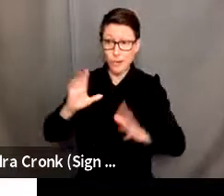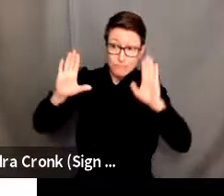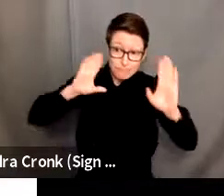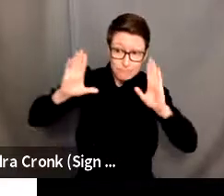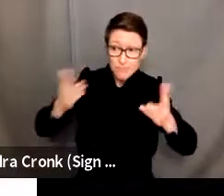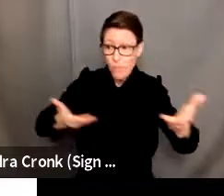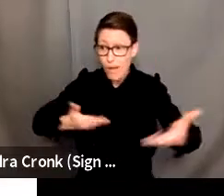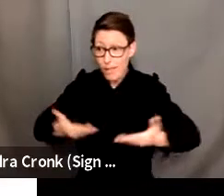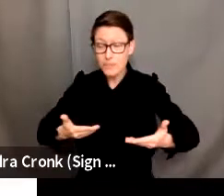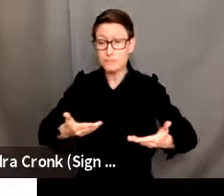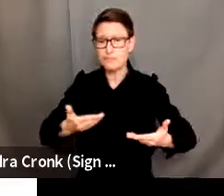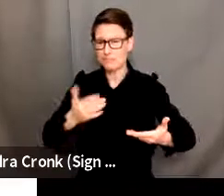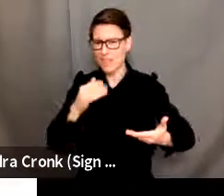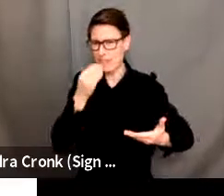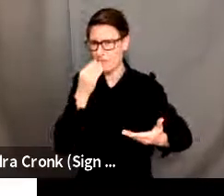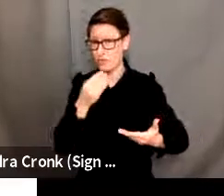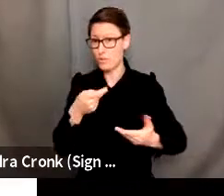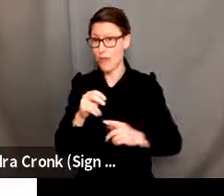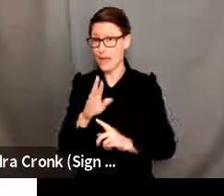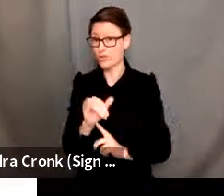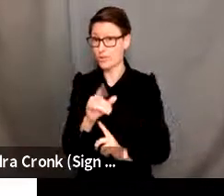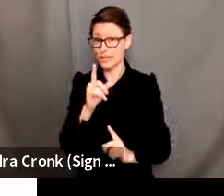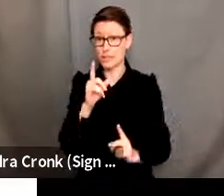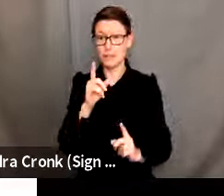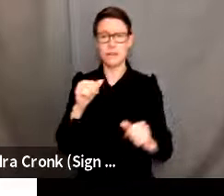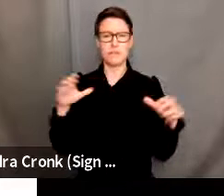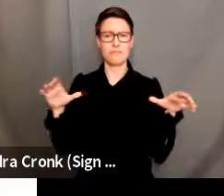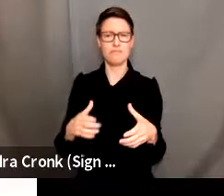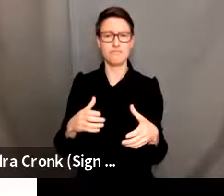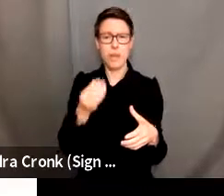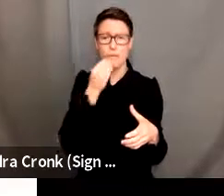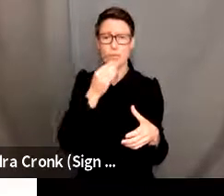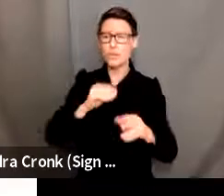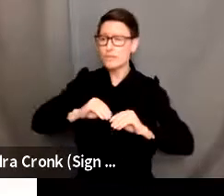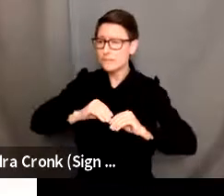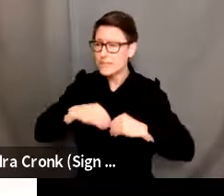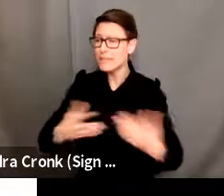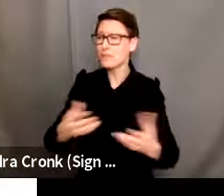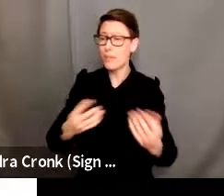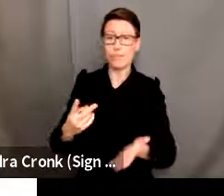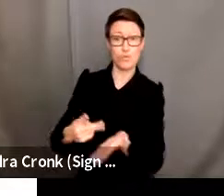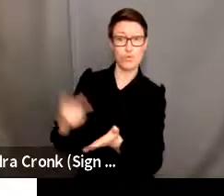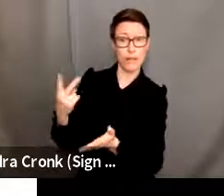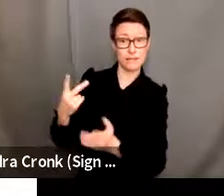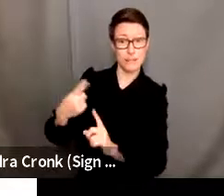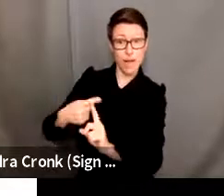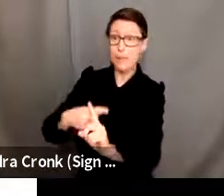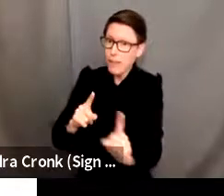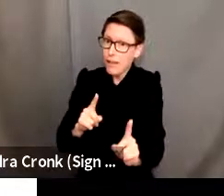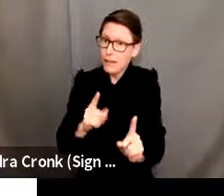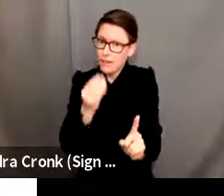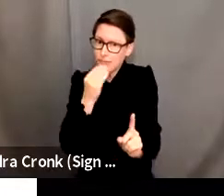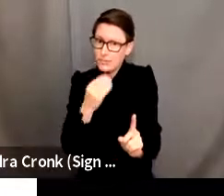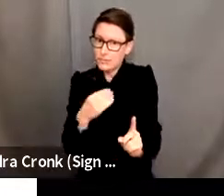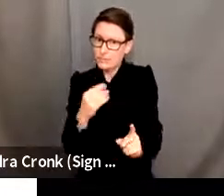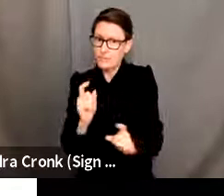where we get together for food distributions that happen twice a month, but we are distributing food every day, like I mentioned. And then we are also